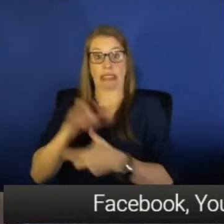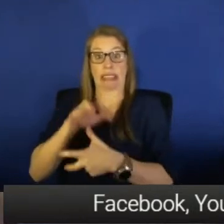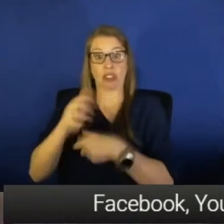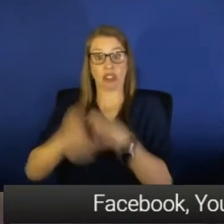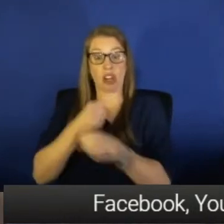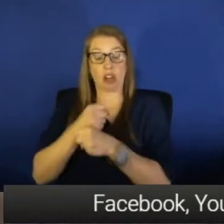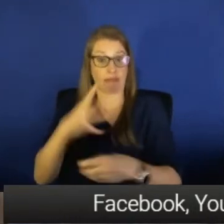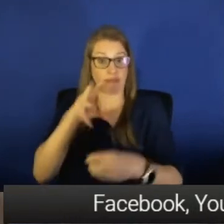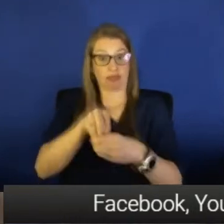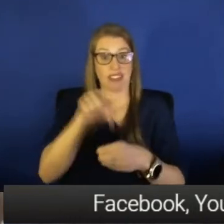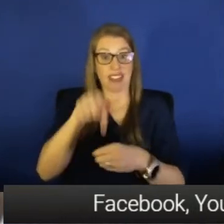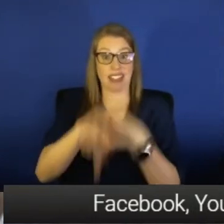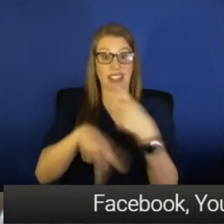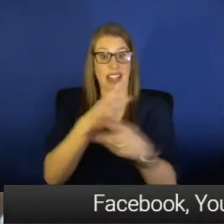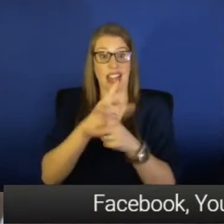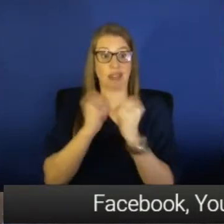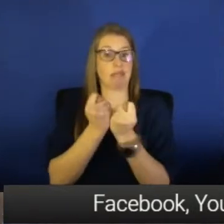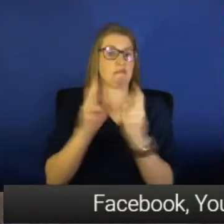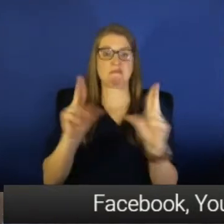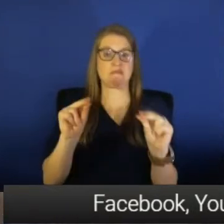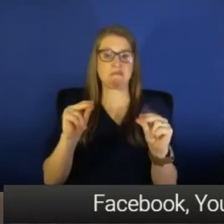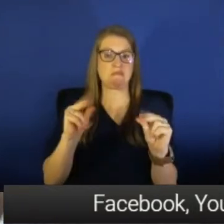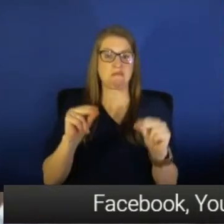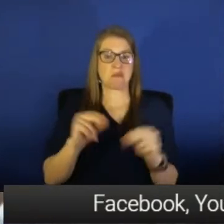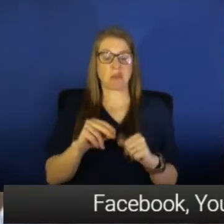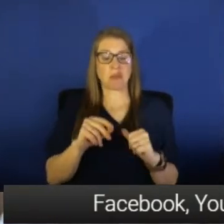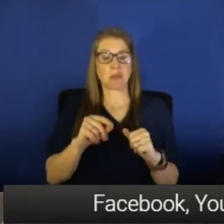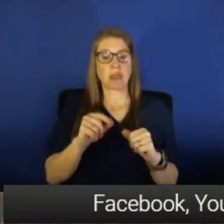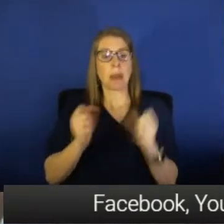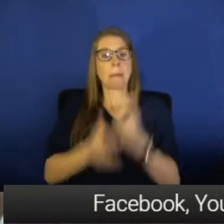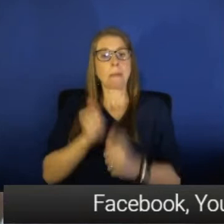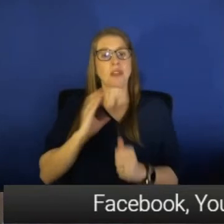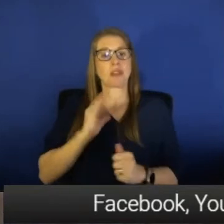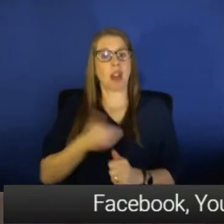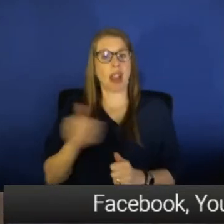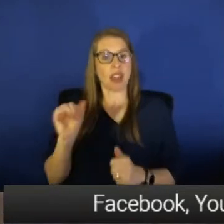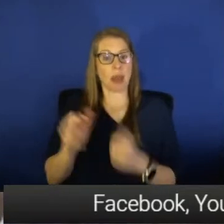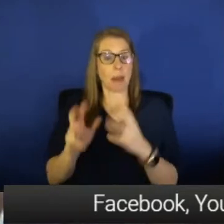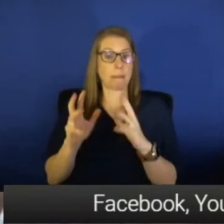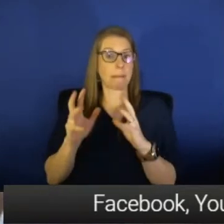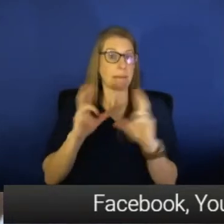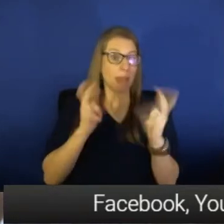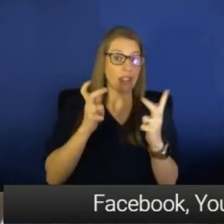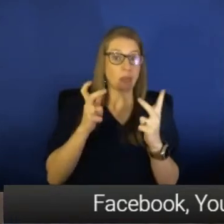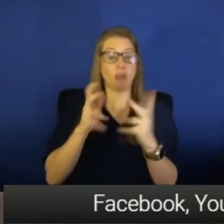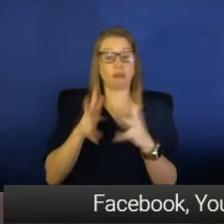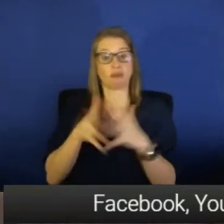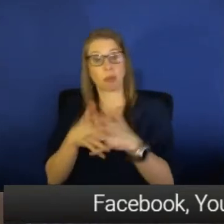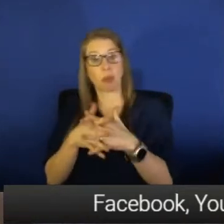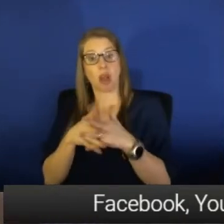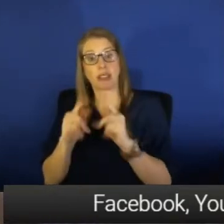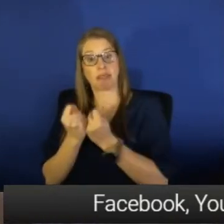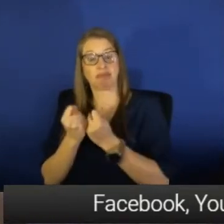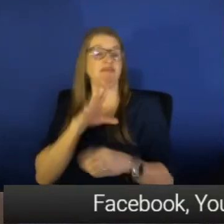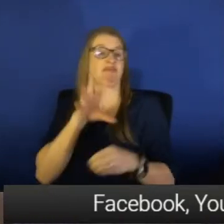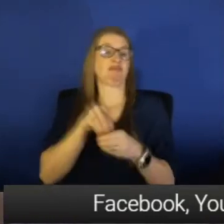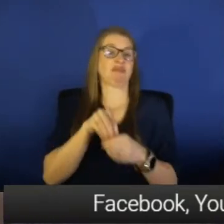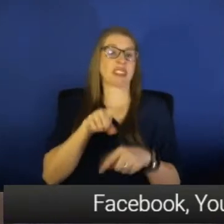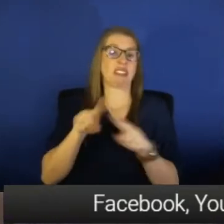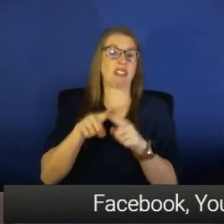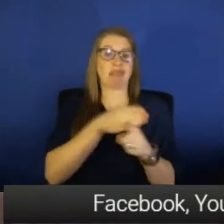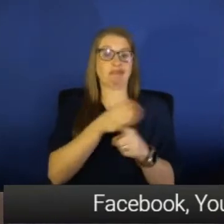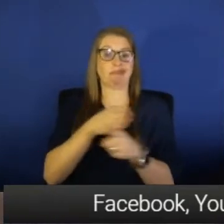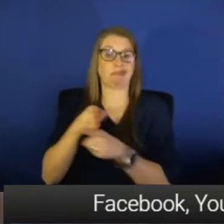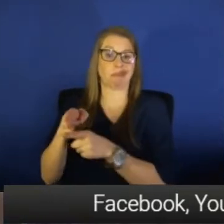our athletes that we have, and even our basketball team, football team, et cetera, play multiple sports growing up. So I